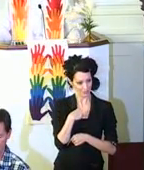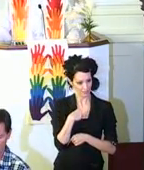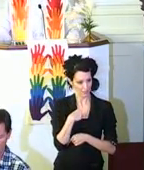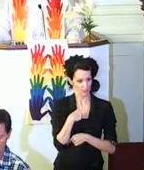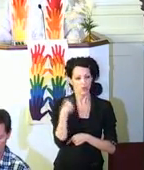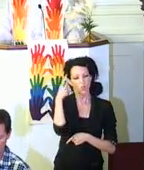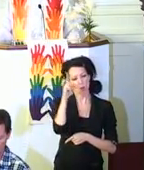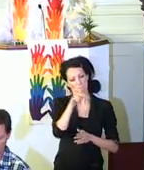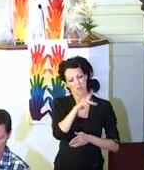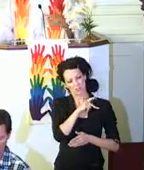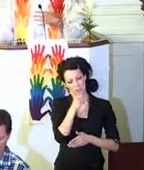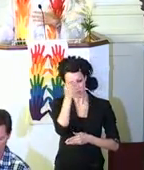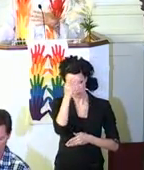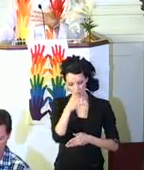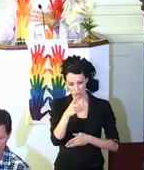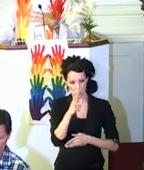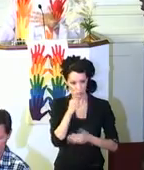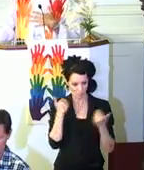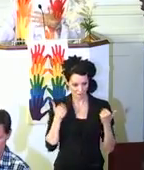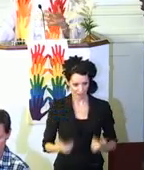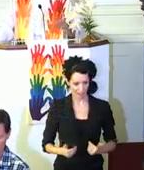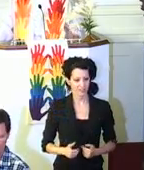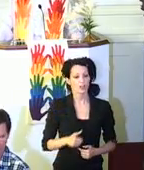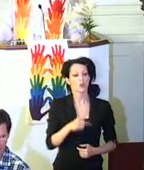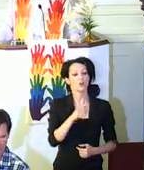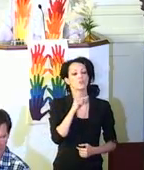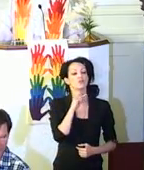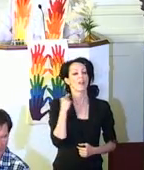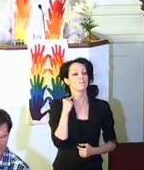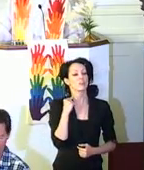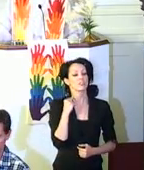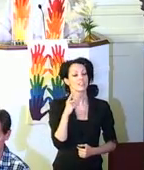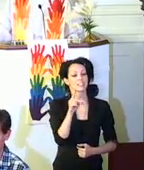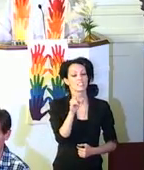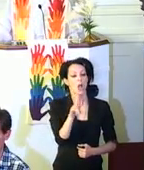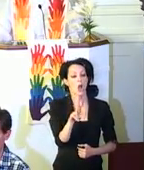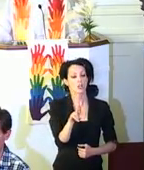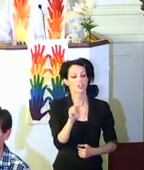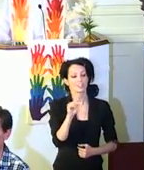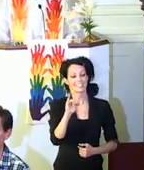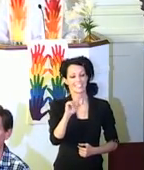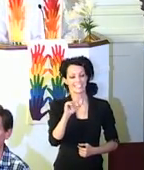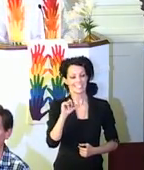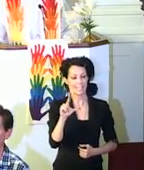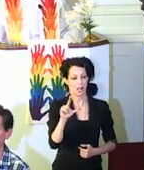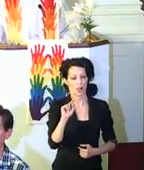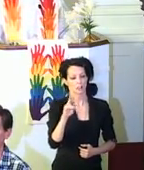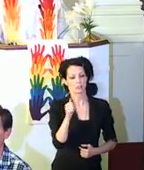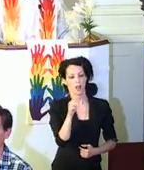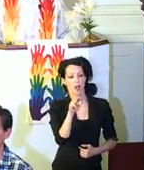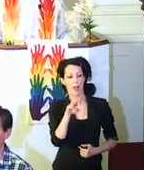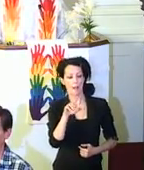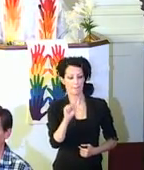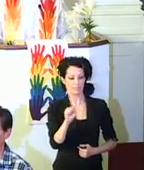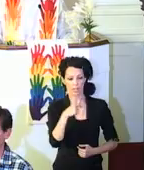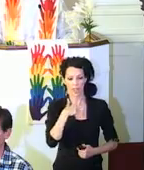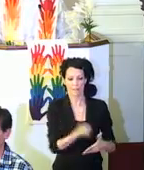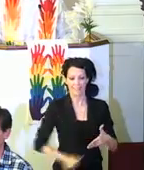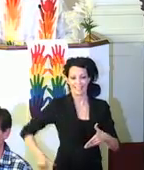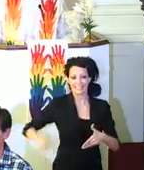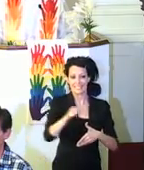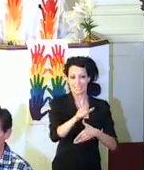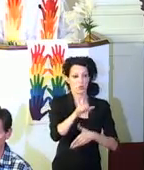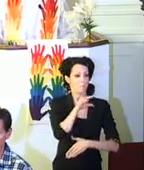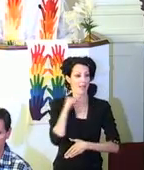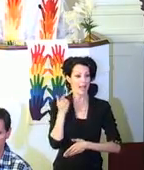personal information. My name is Reverend Dr. Neil Thomas. I'm the senior pastor of our congregation, but along with every single person who surrounds you in this church this